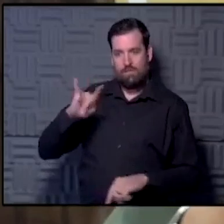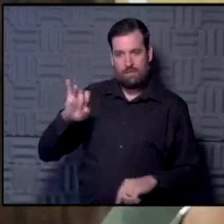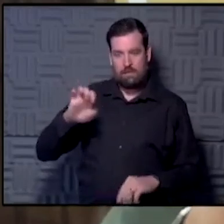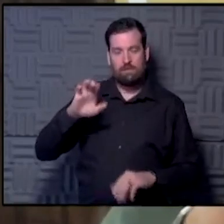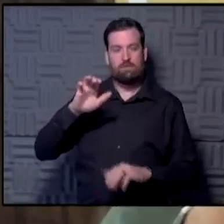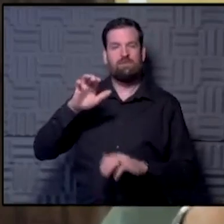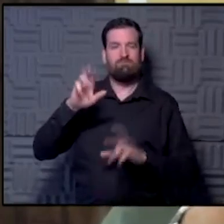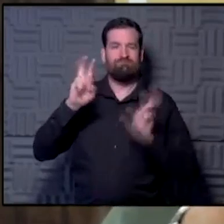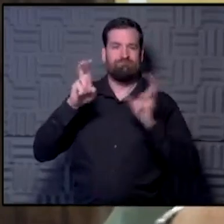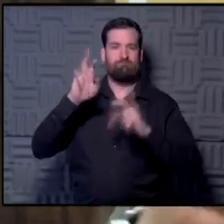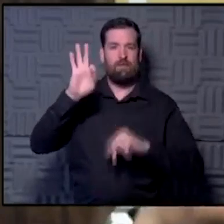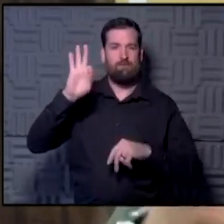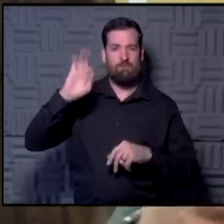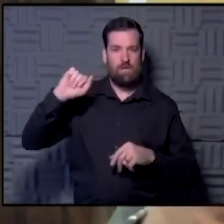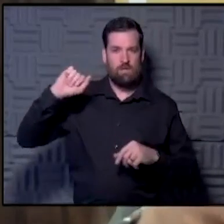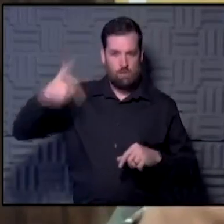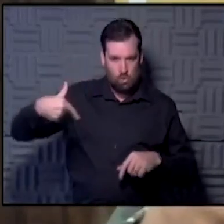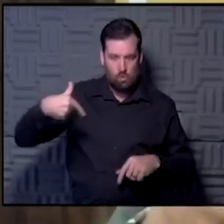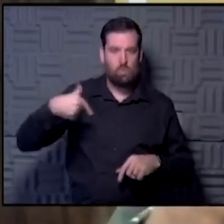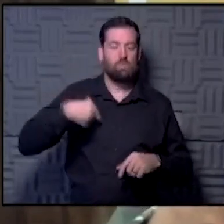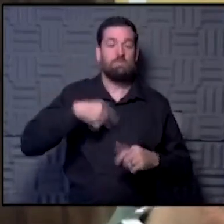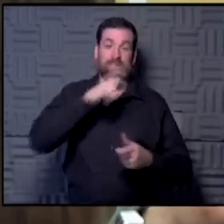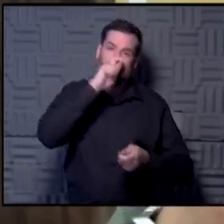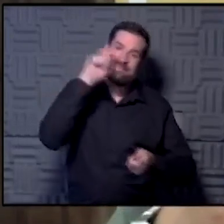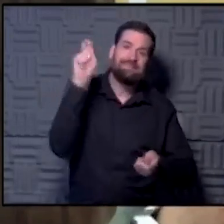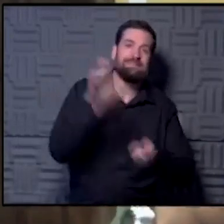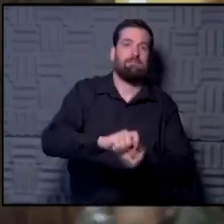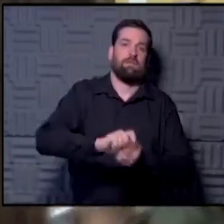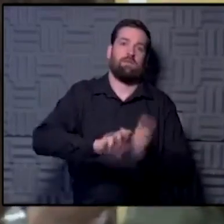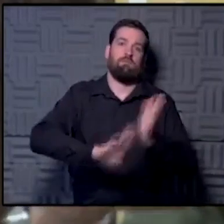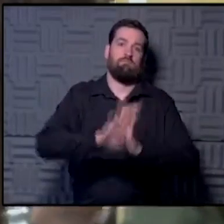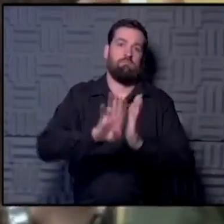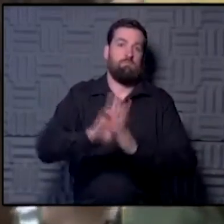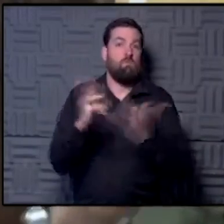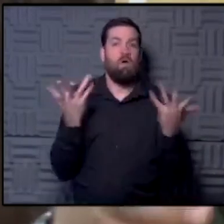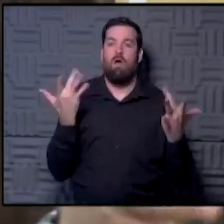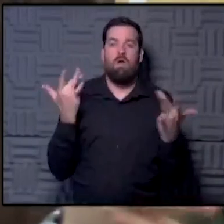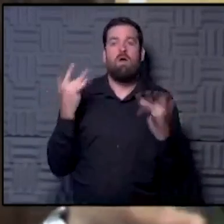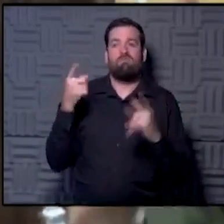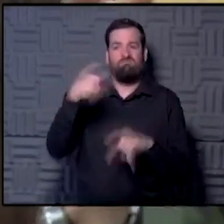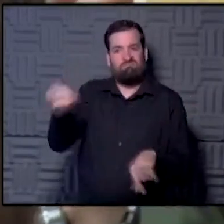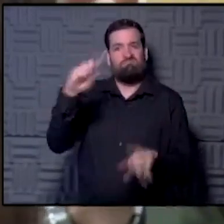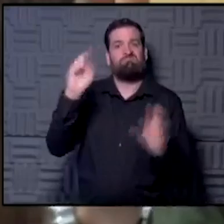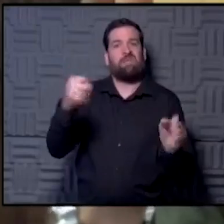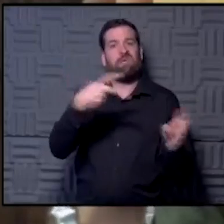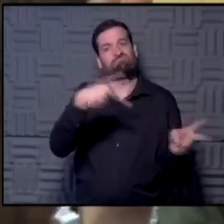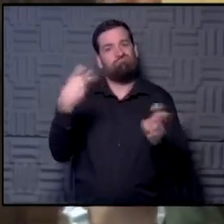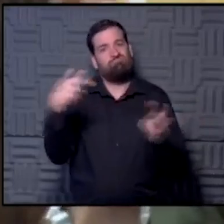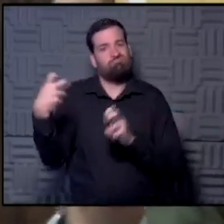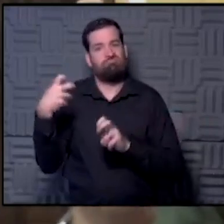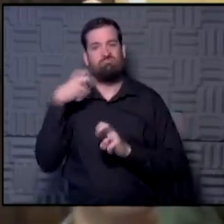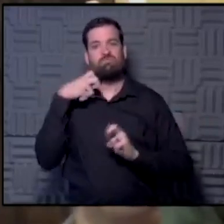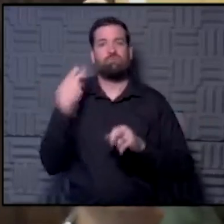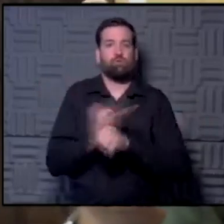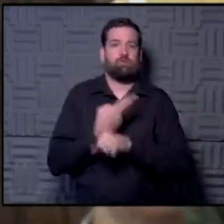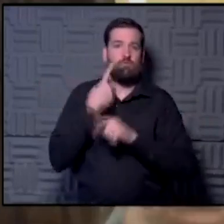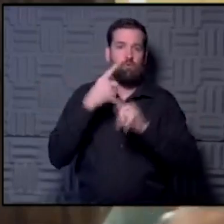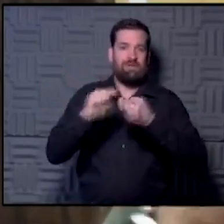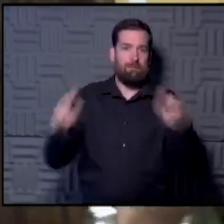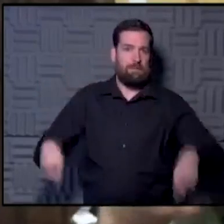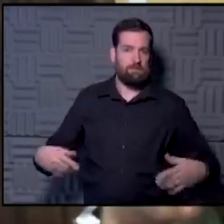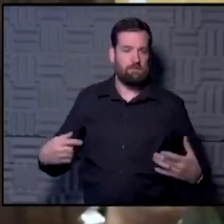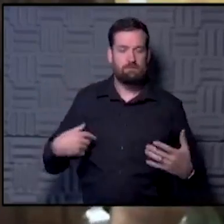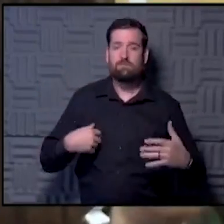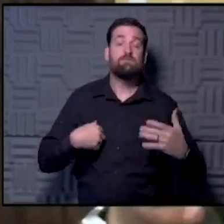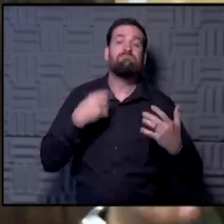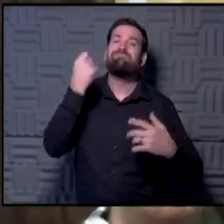FAQs. And we specifically built that so that other people can use it as kind of a template. And my disclaimer is it's not